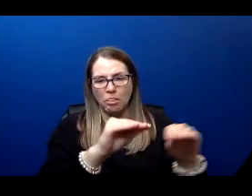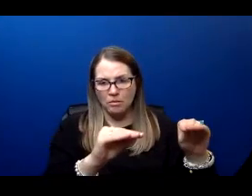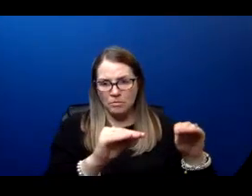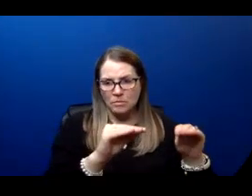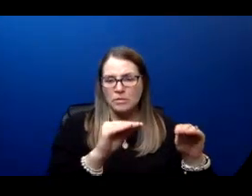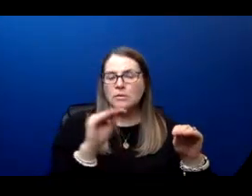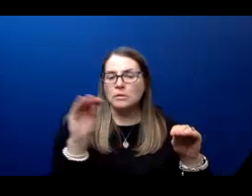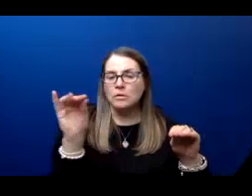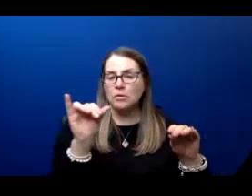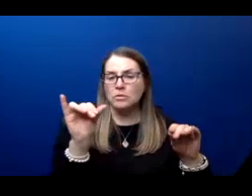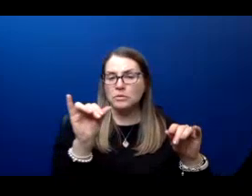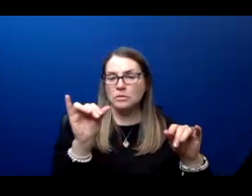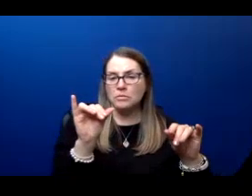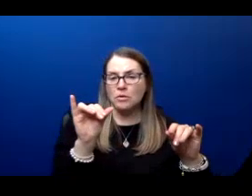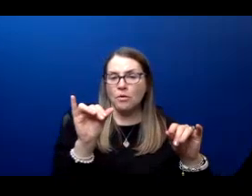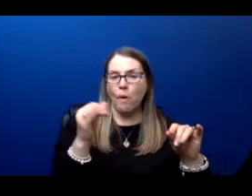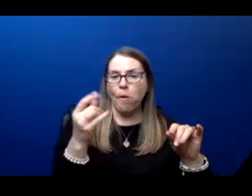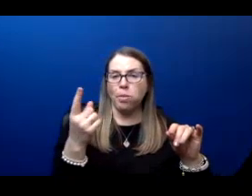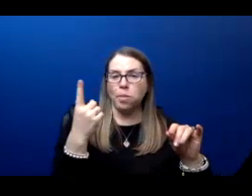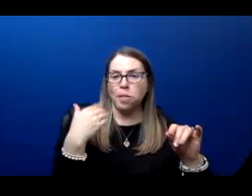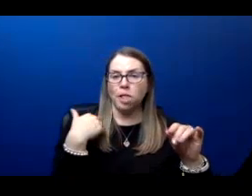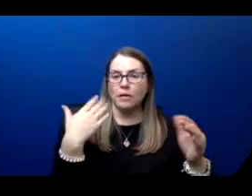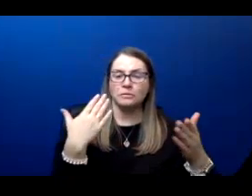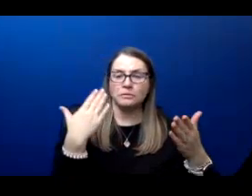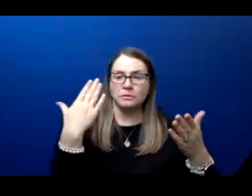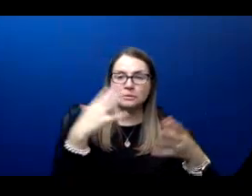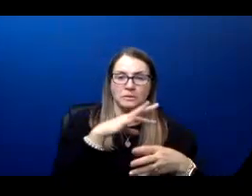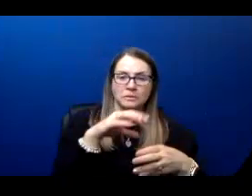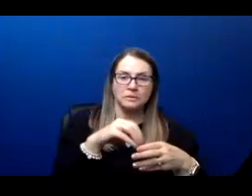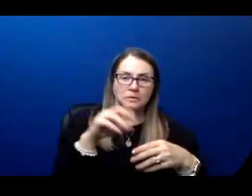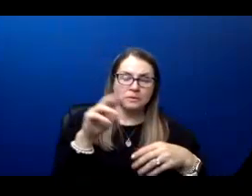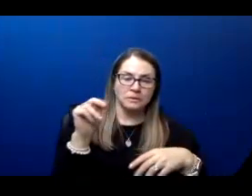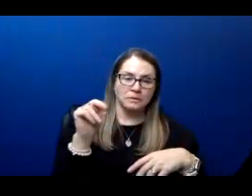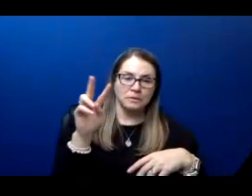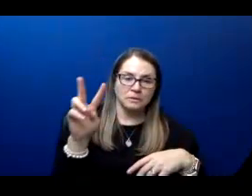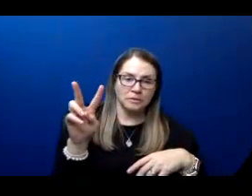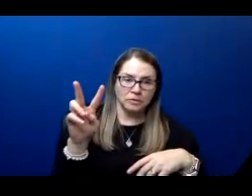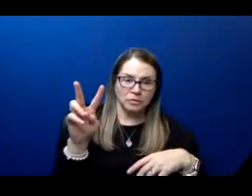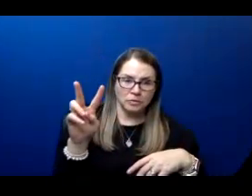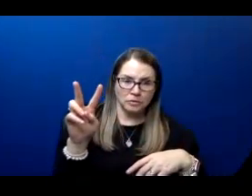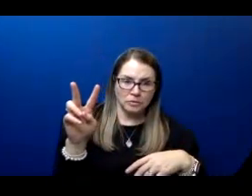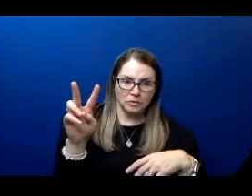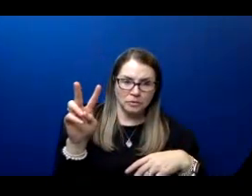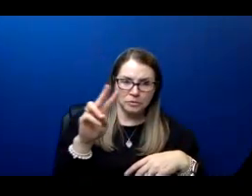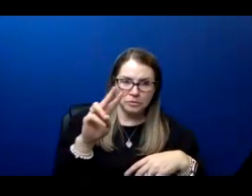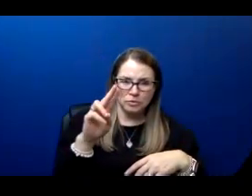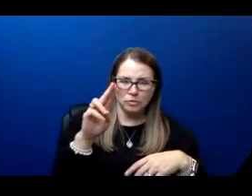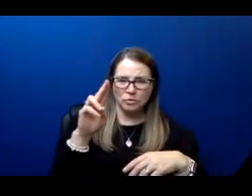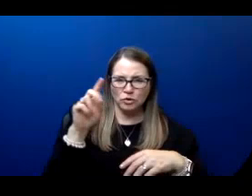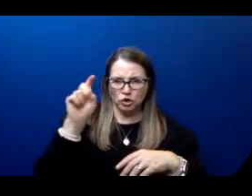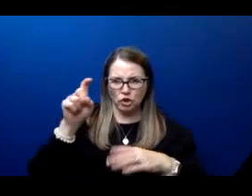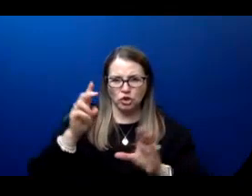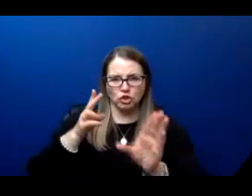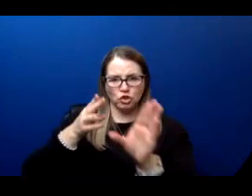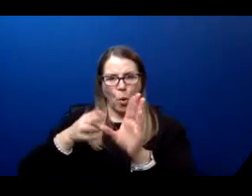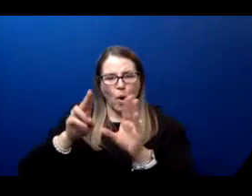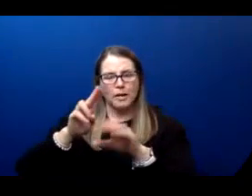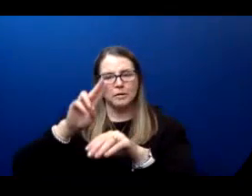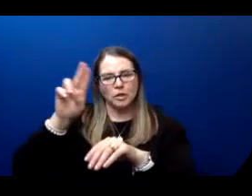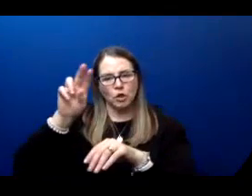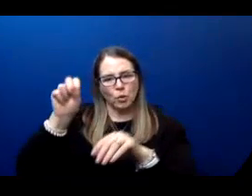then also one of my recommendations includes that Nevada joins nationwide efforts to improve disease tracking